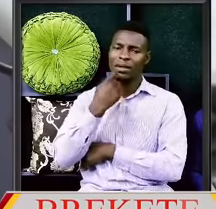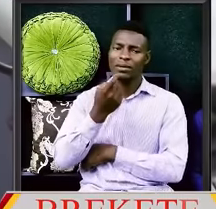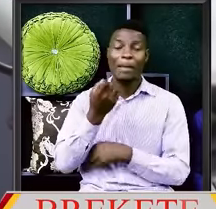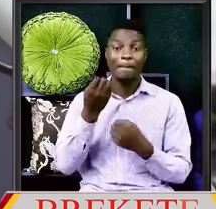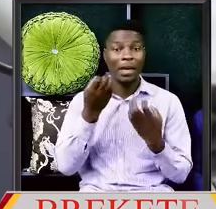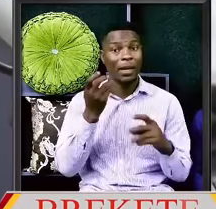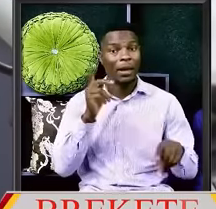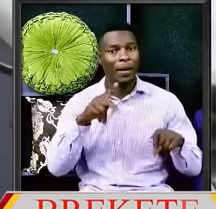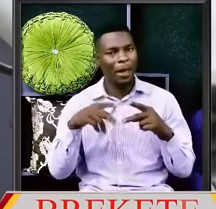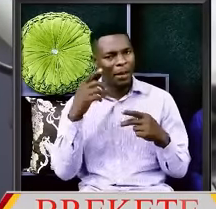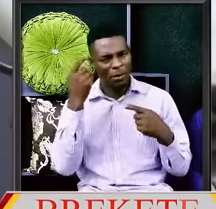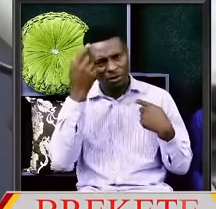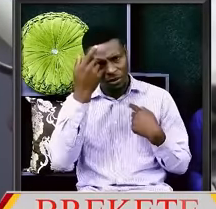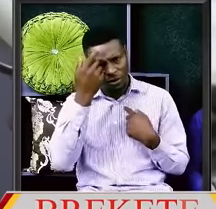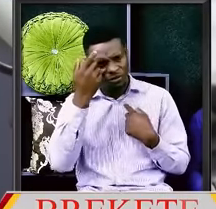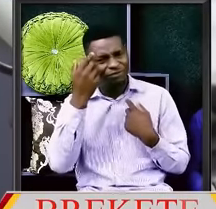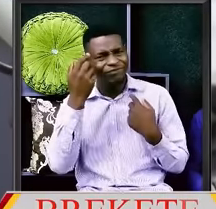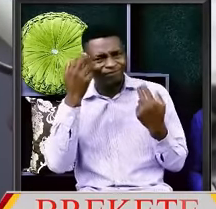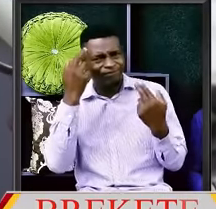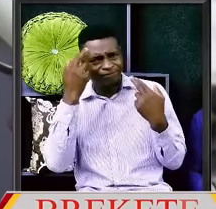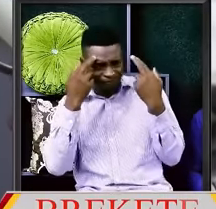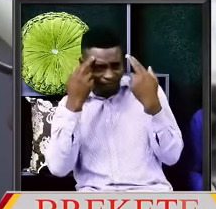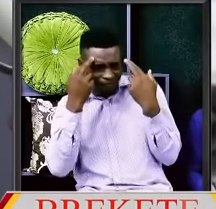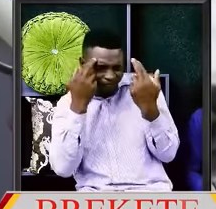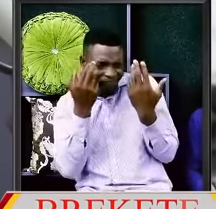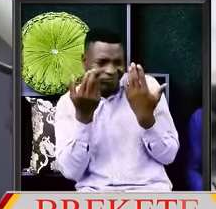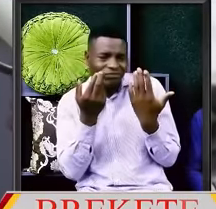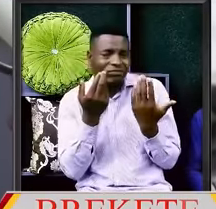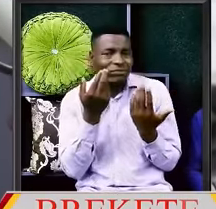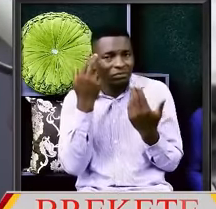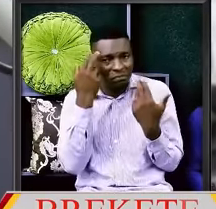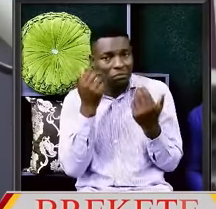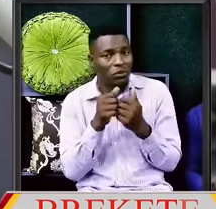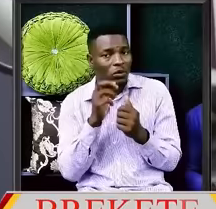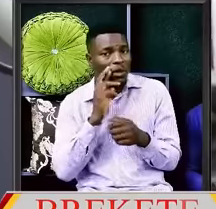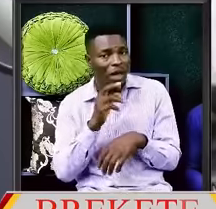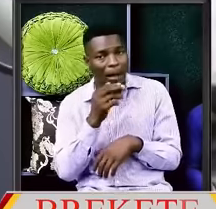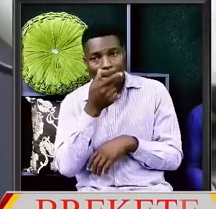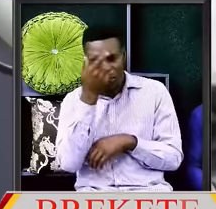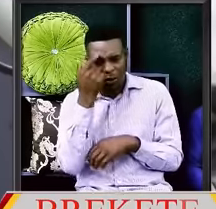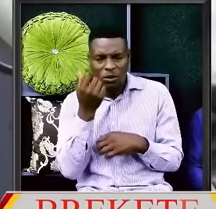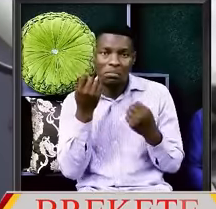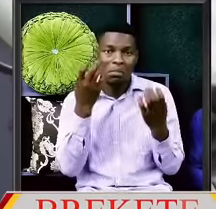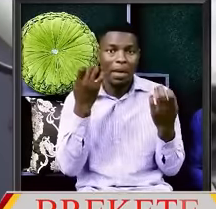the insinuations where people get, the impression where people then get, all these